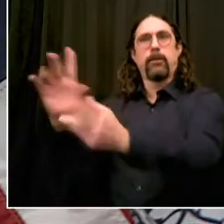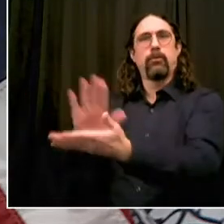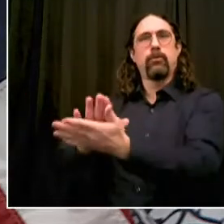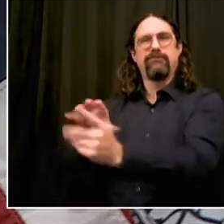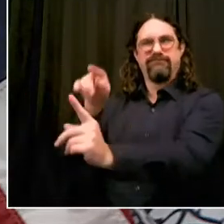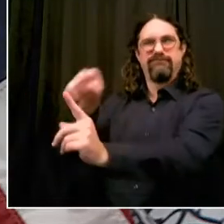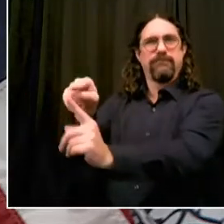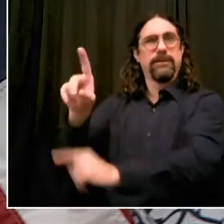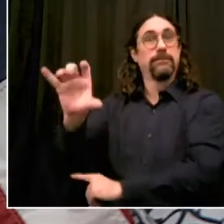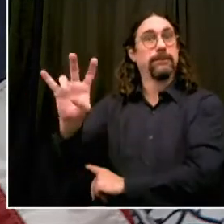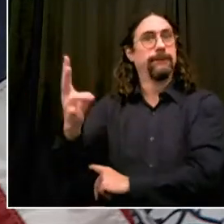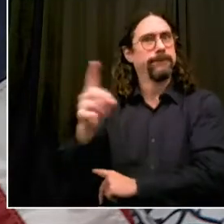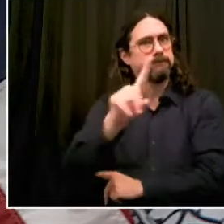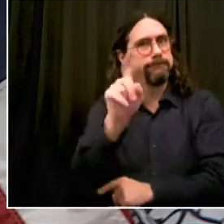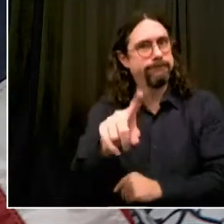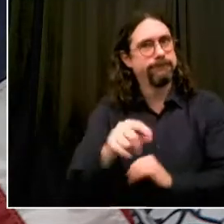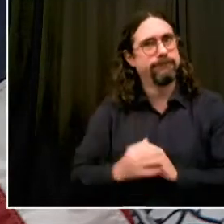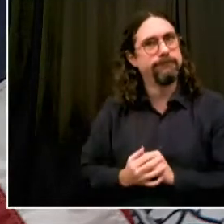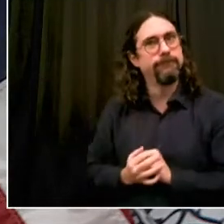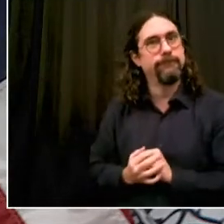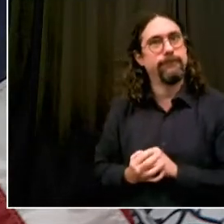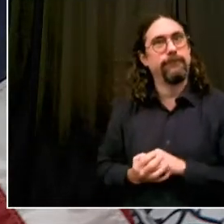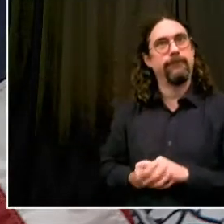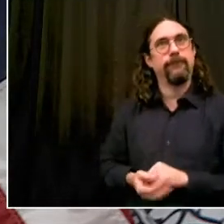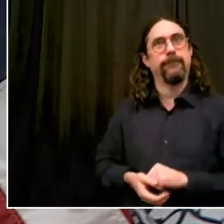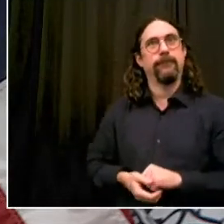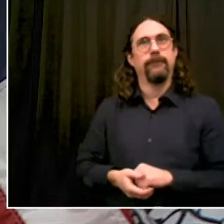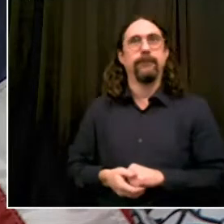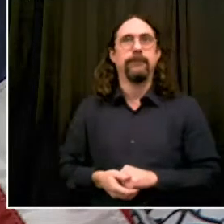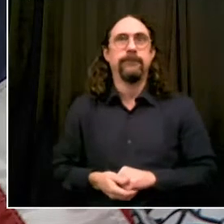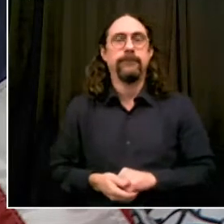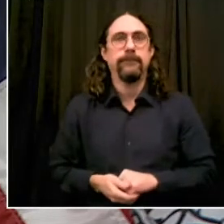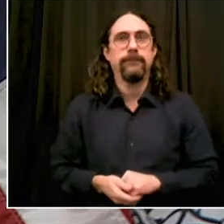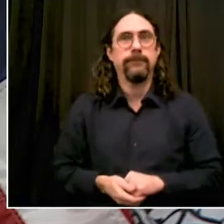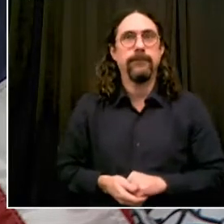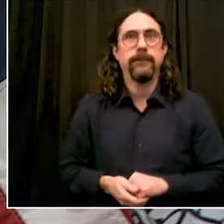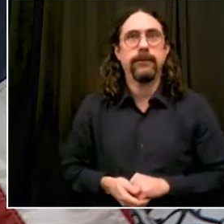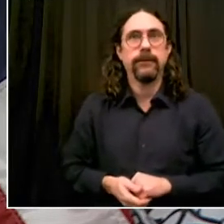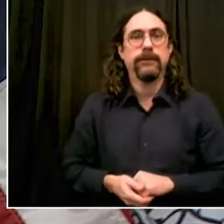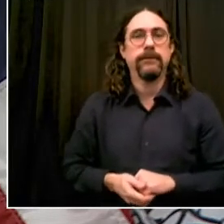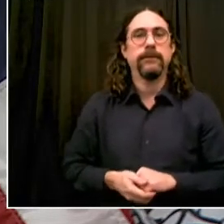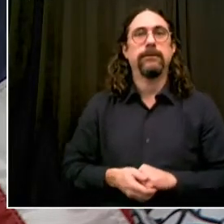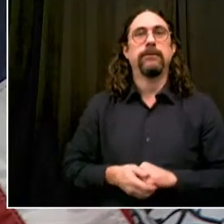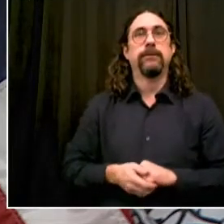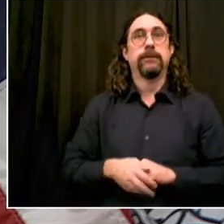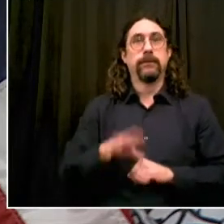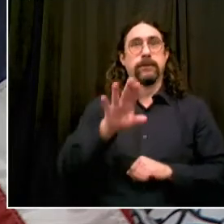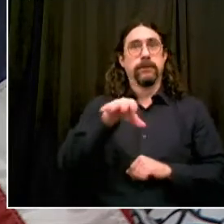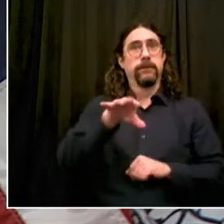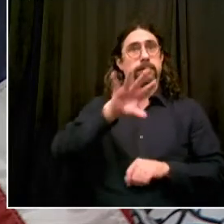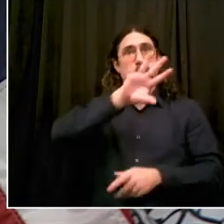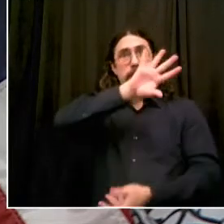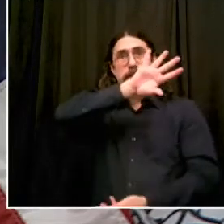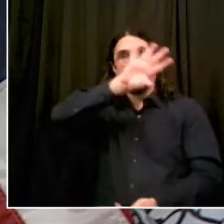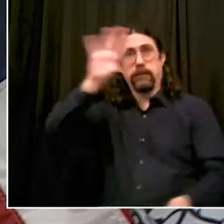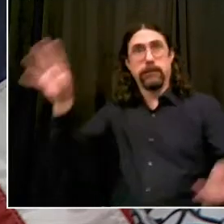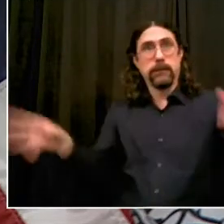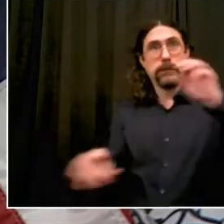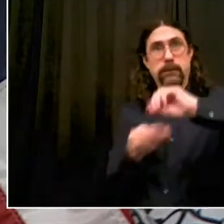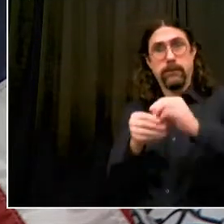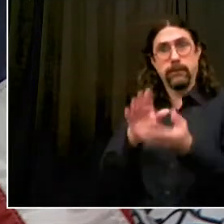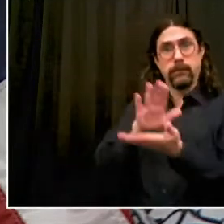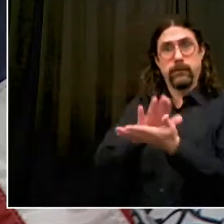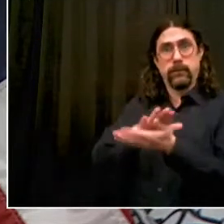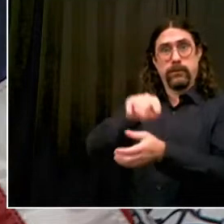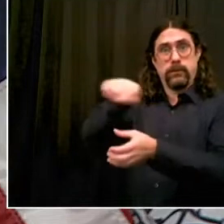everyone, you're right. For elementary, K to 5, for pre-K, 3K, for D75, we're going to confirm that number to you. I